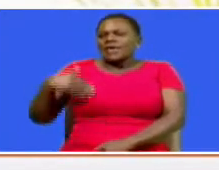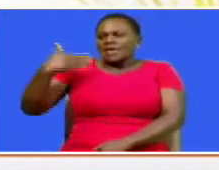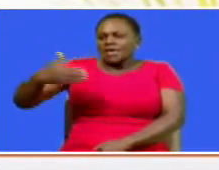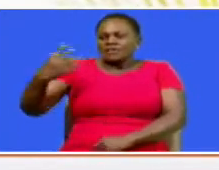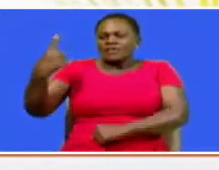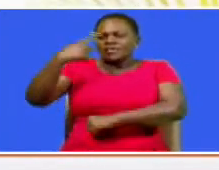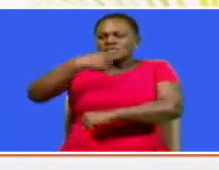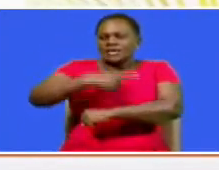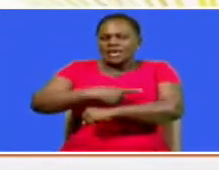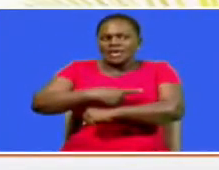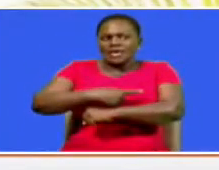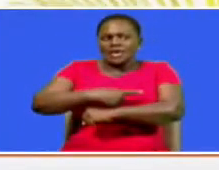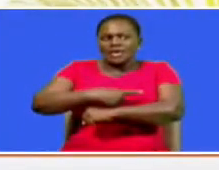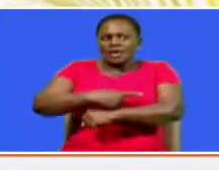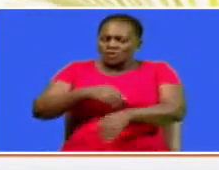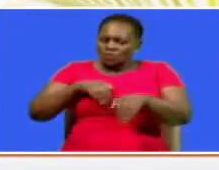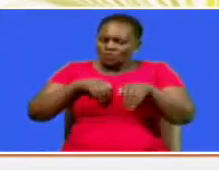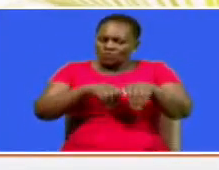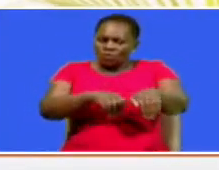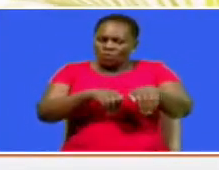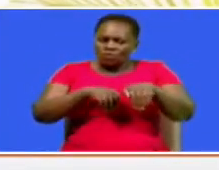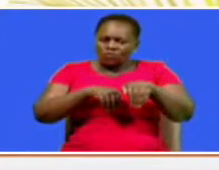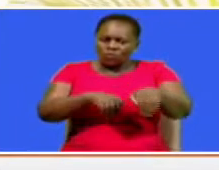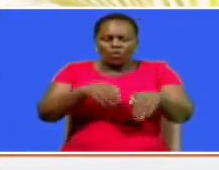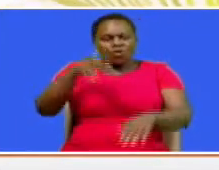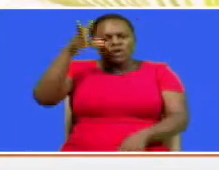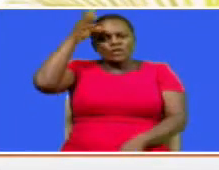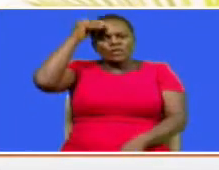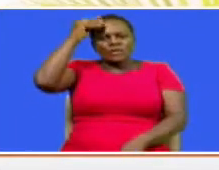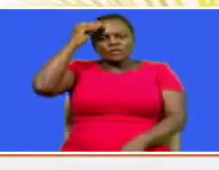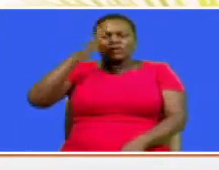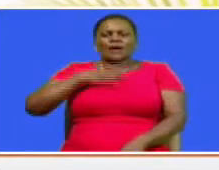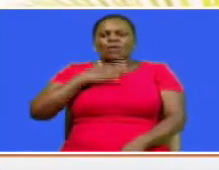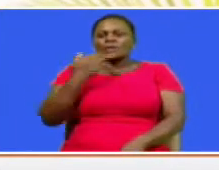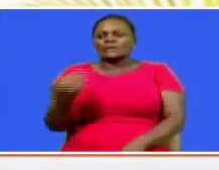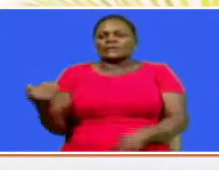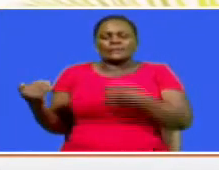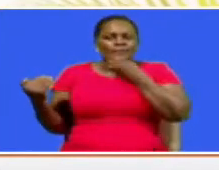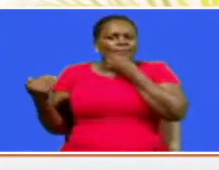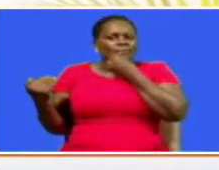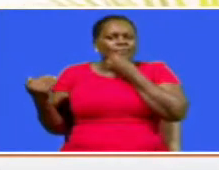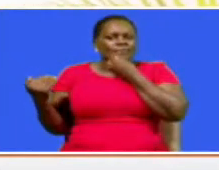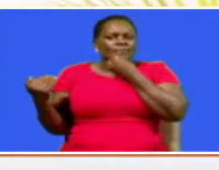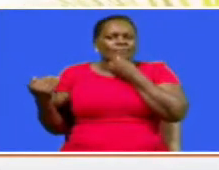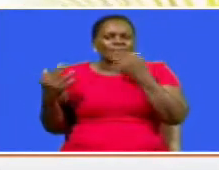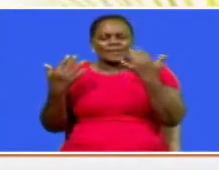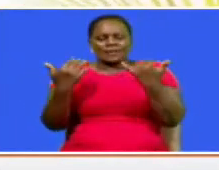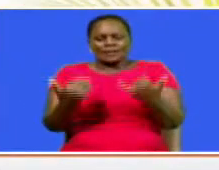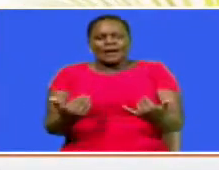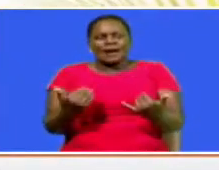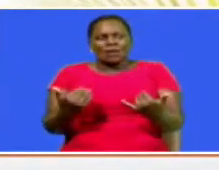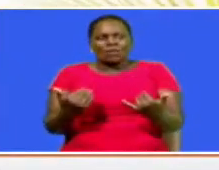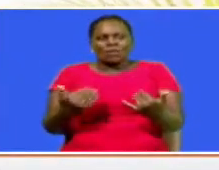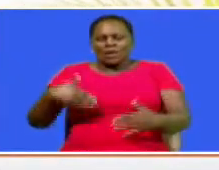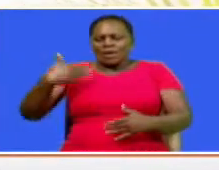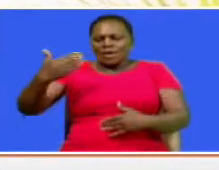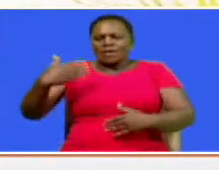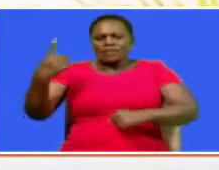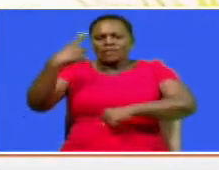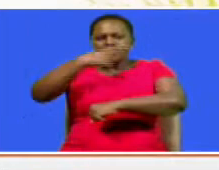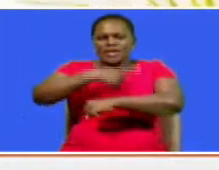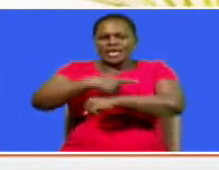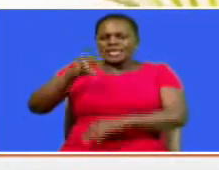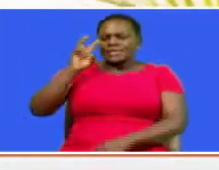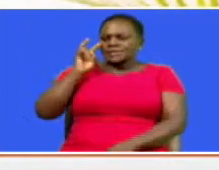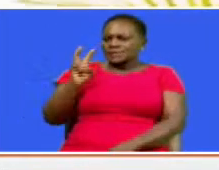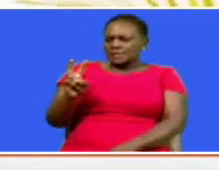day to follow on the education of our children. An hour every day to